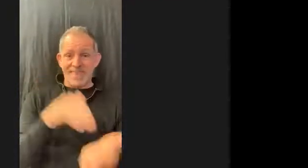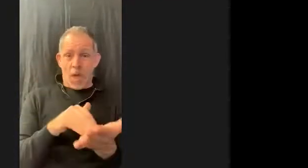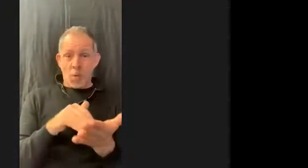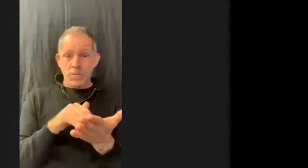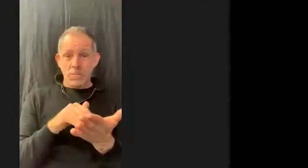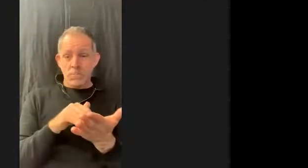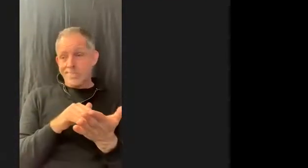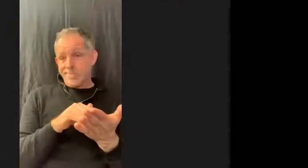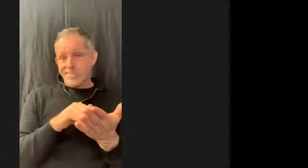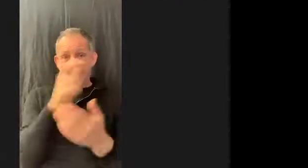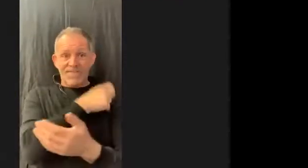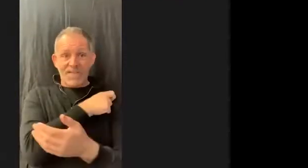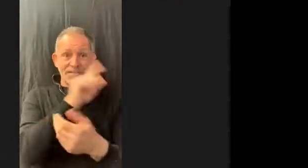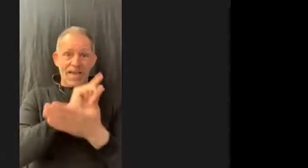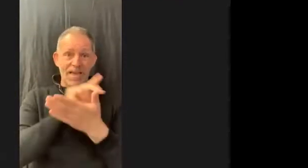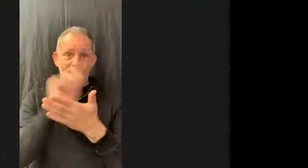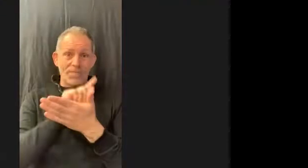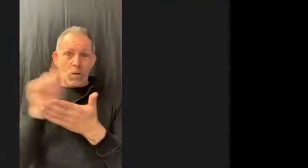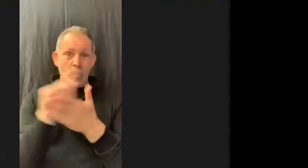about 13,000.